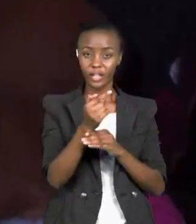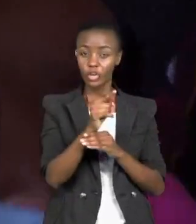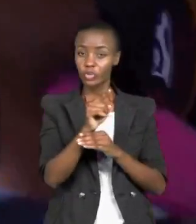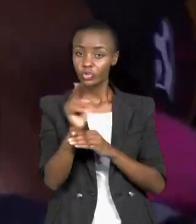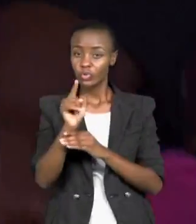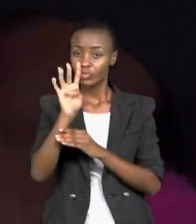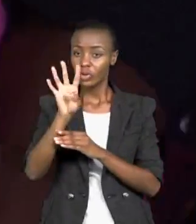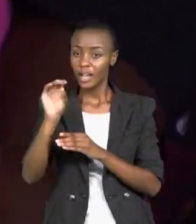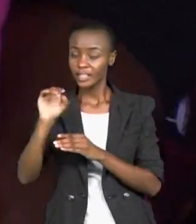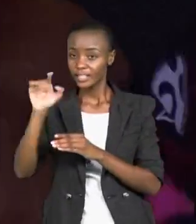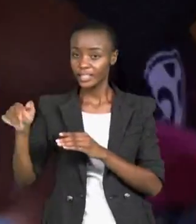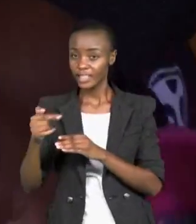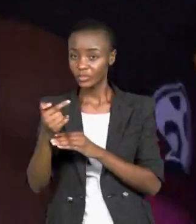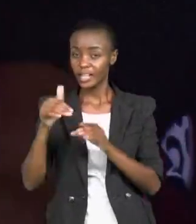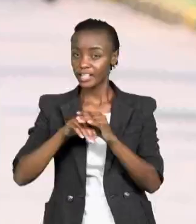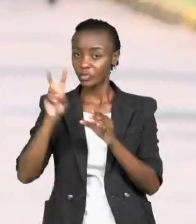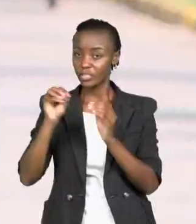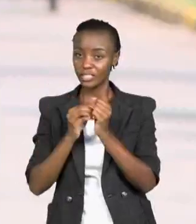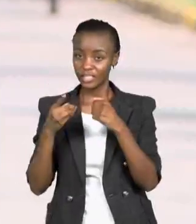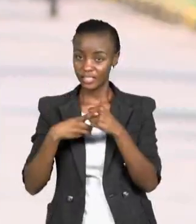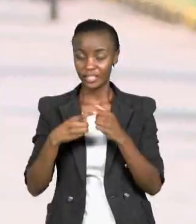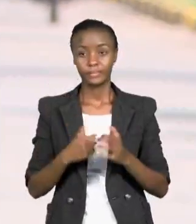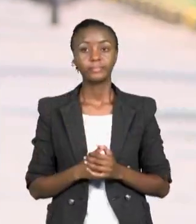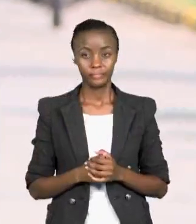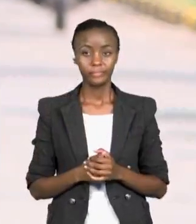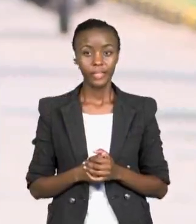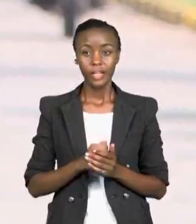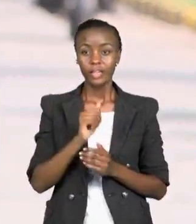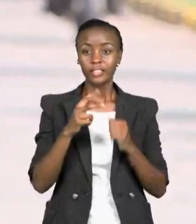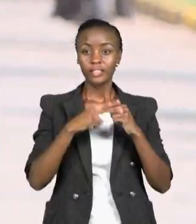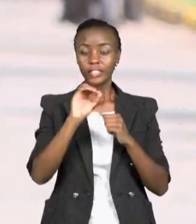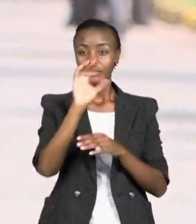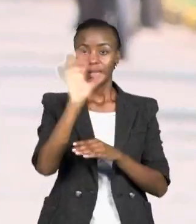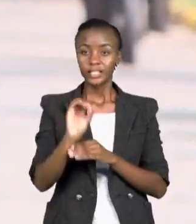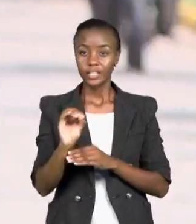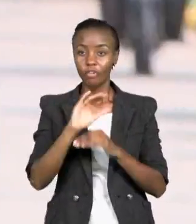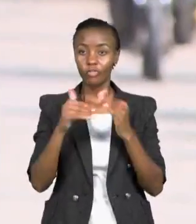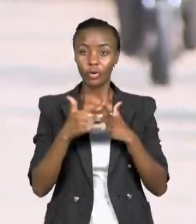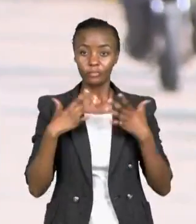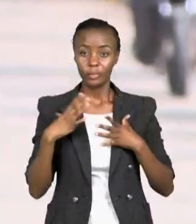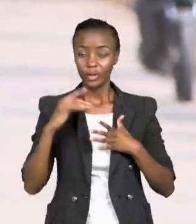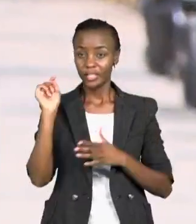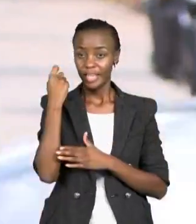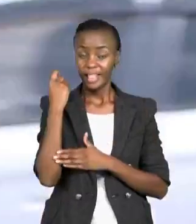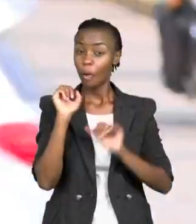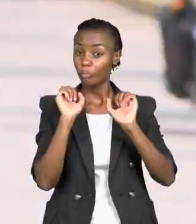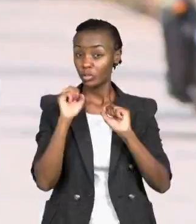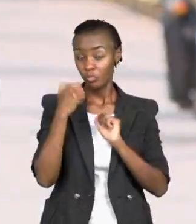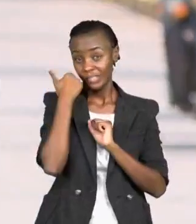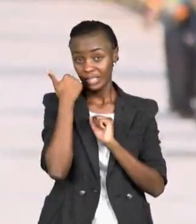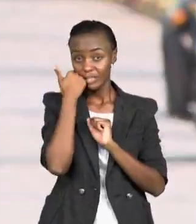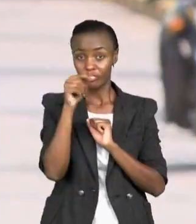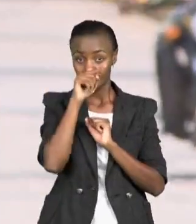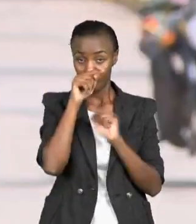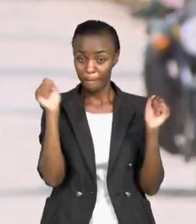than 400,000 in 2016. Even when 70% of the population is at risk of falling ill to malaria, the world